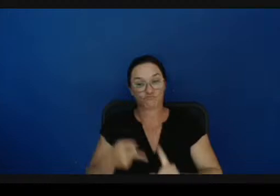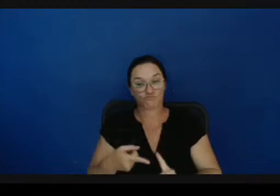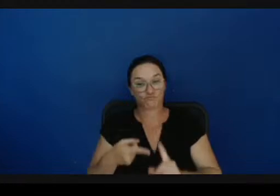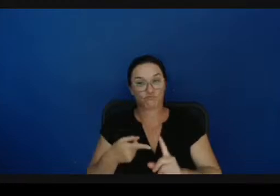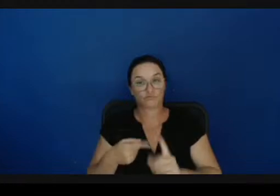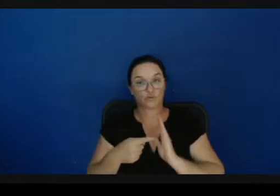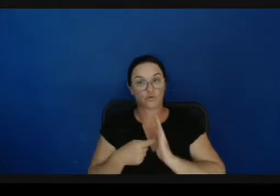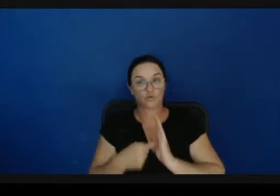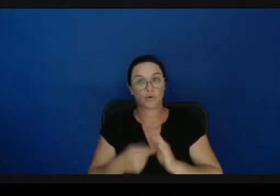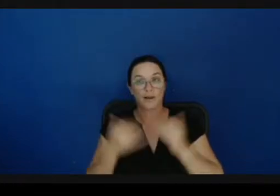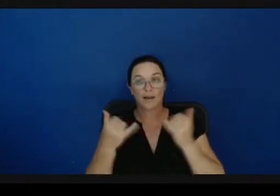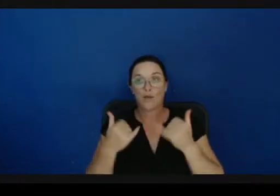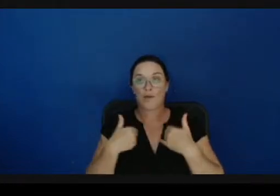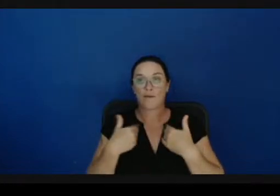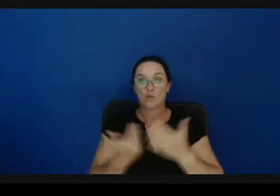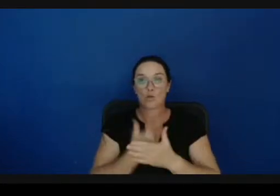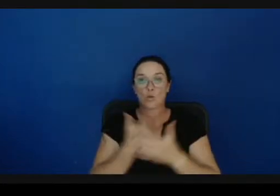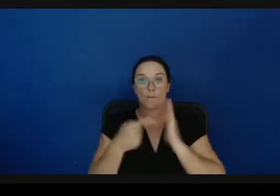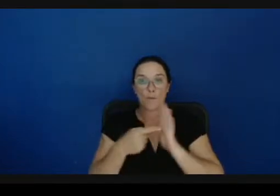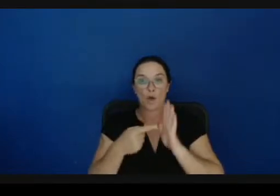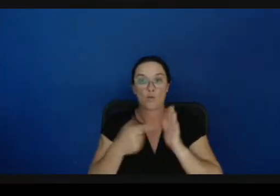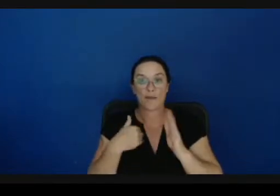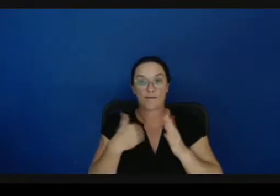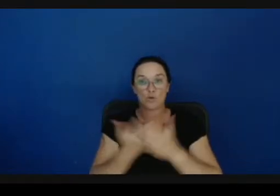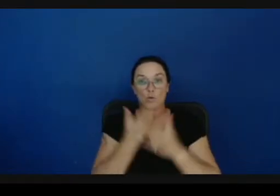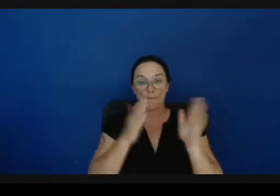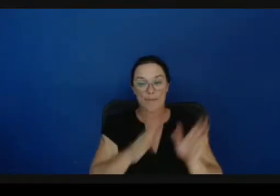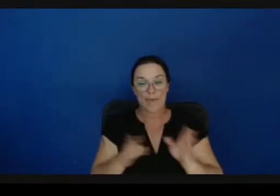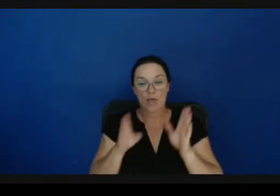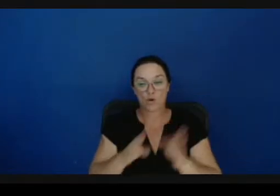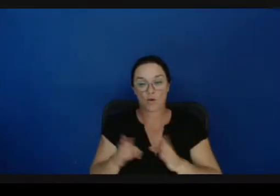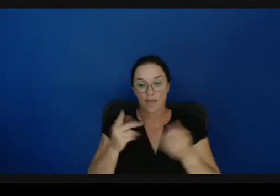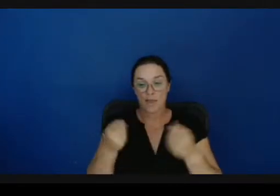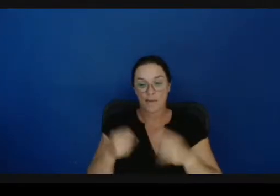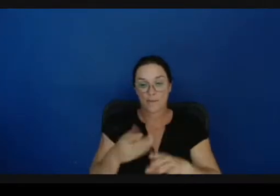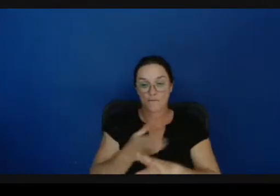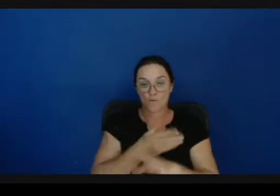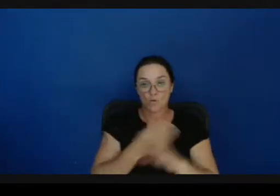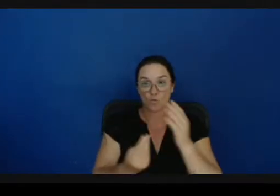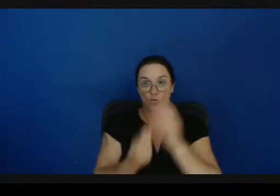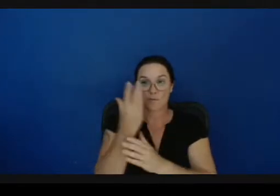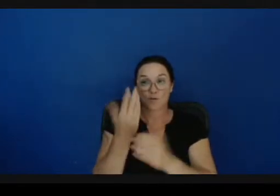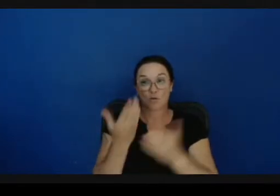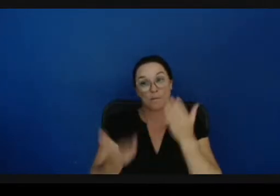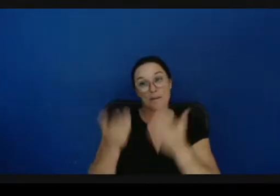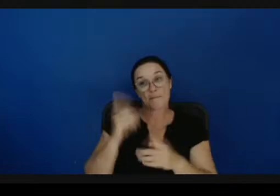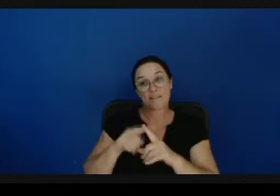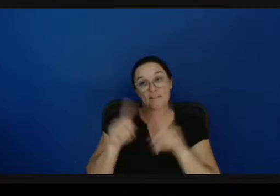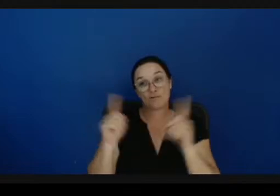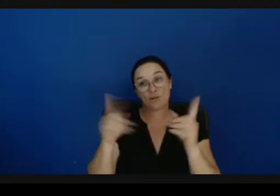We now have a new model with the volcano. We have new key indicators. So it could go differently next time.